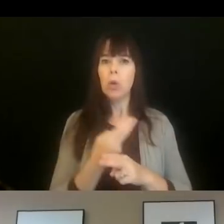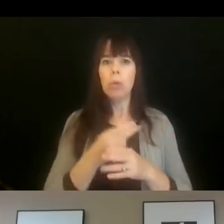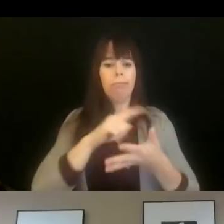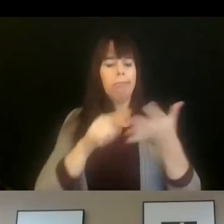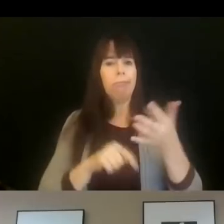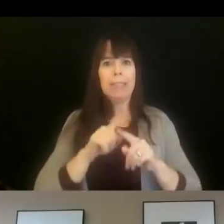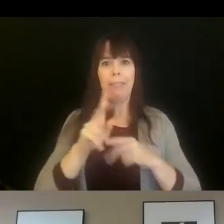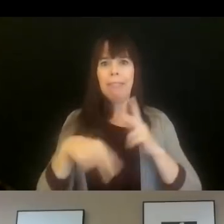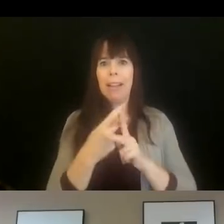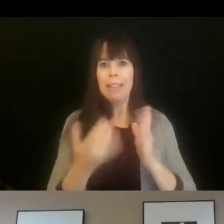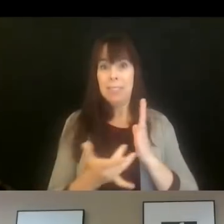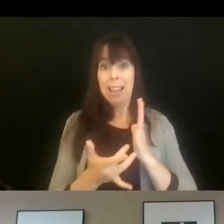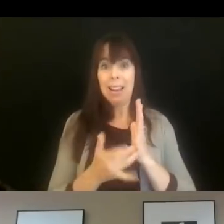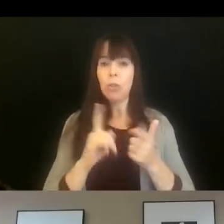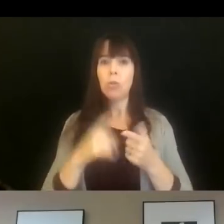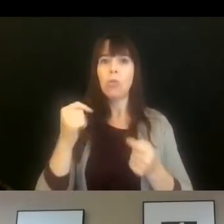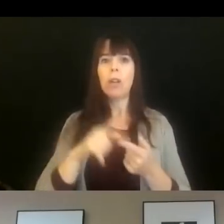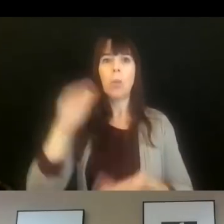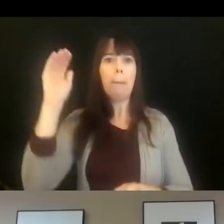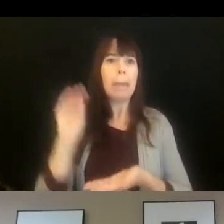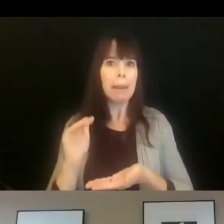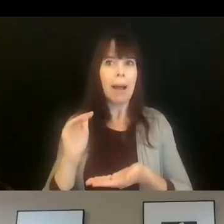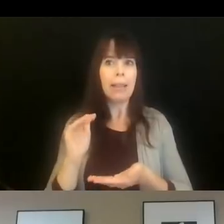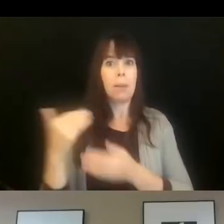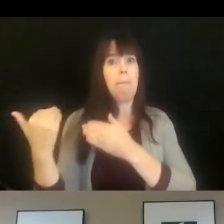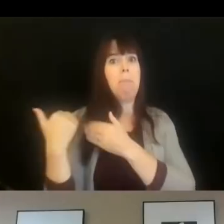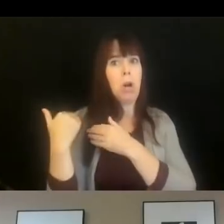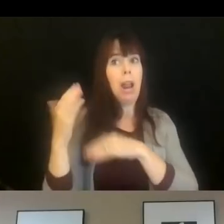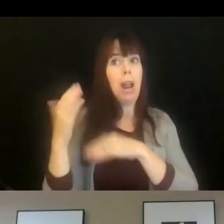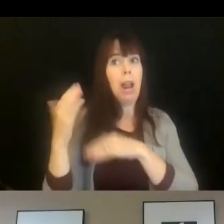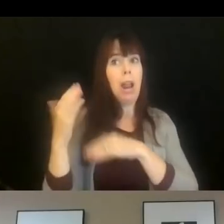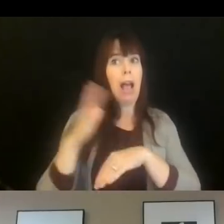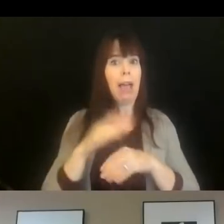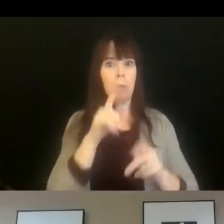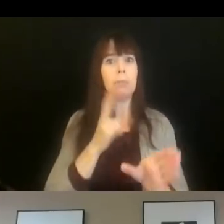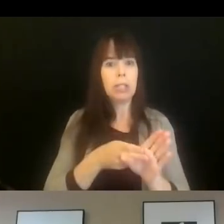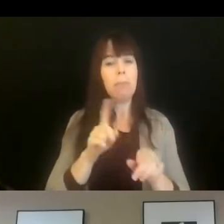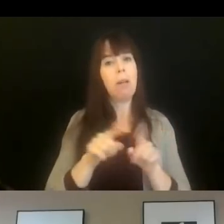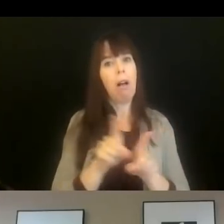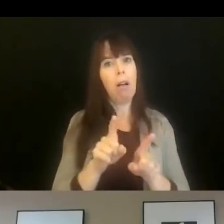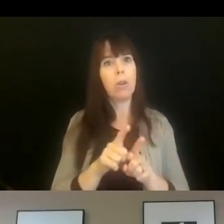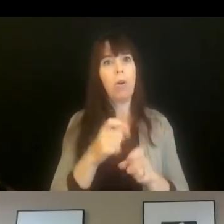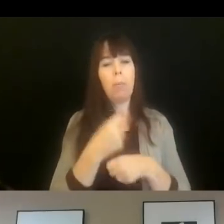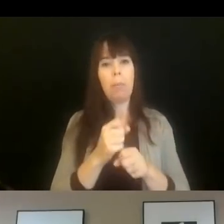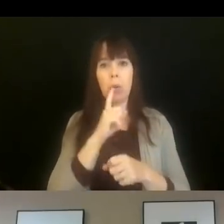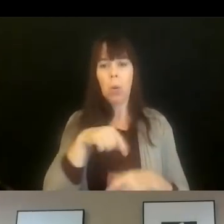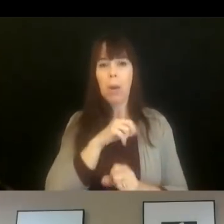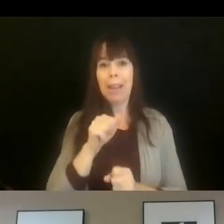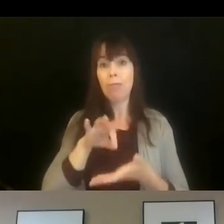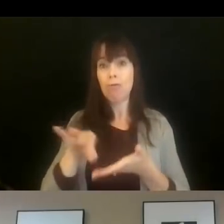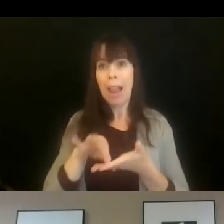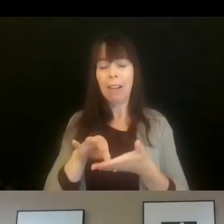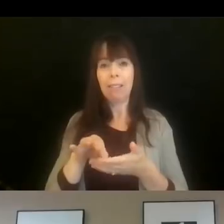modern technology to minimize burden on the participants, but also to be able to track and collect a lot of